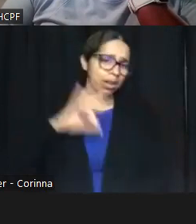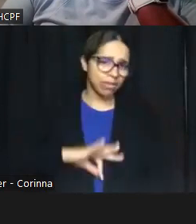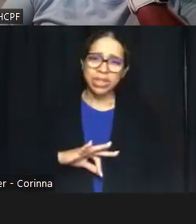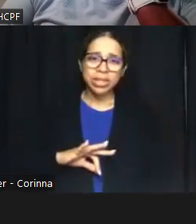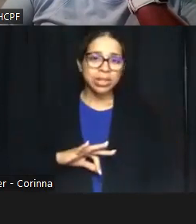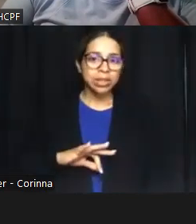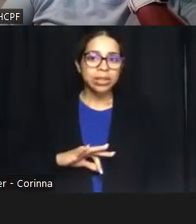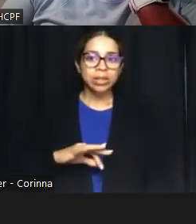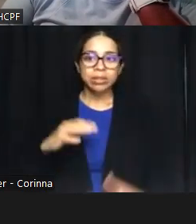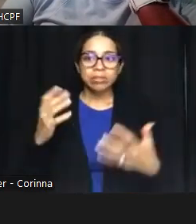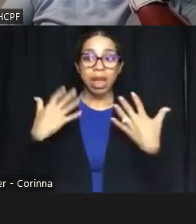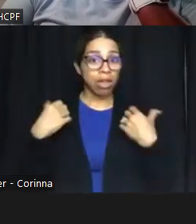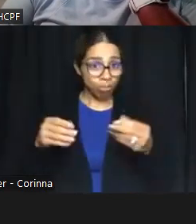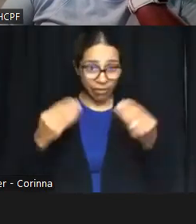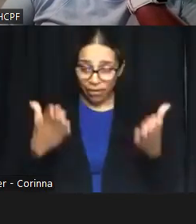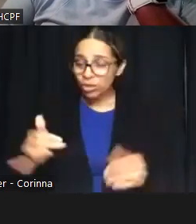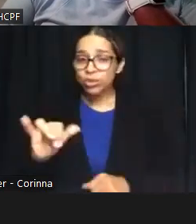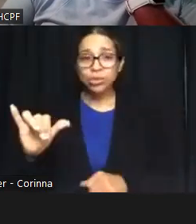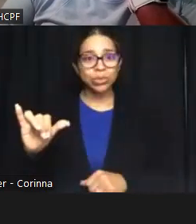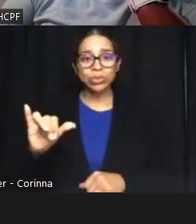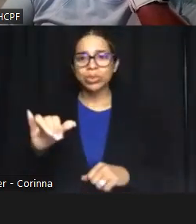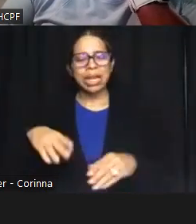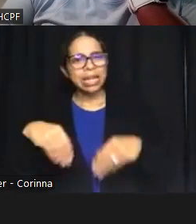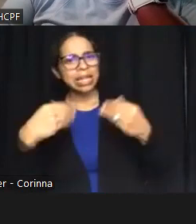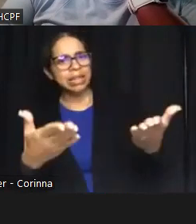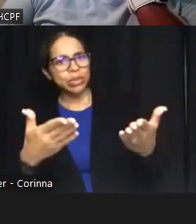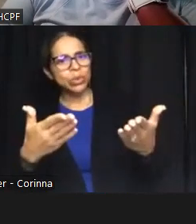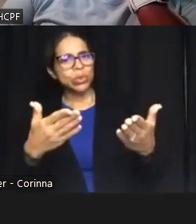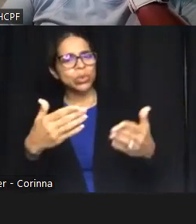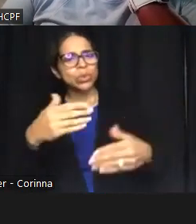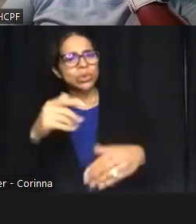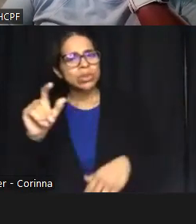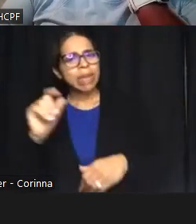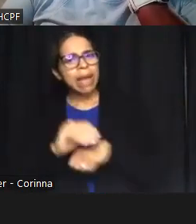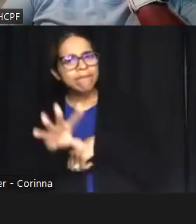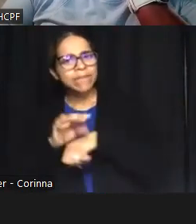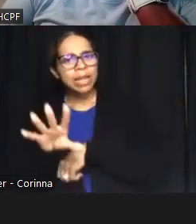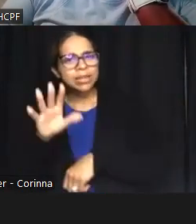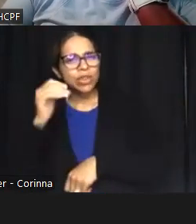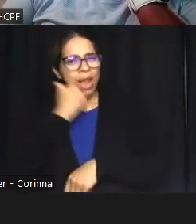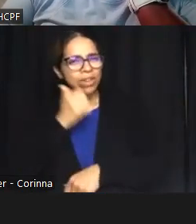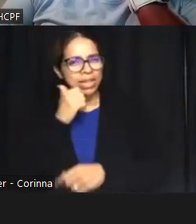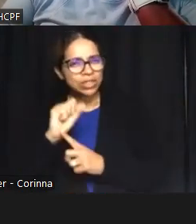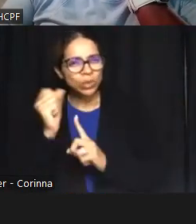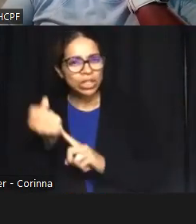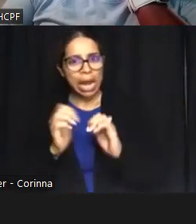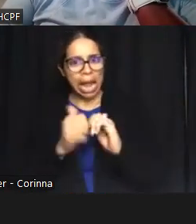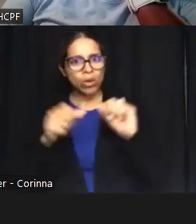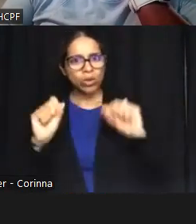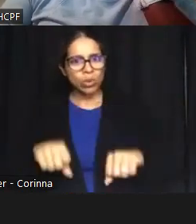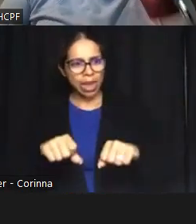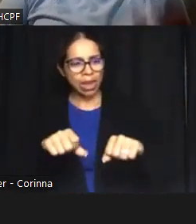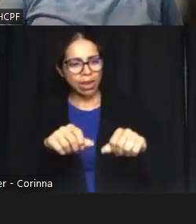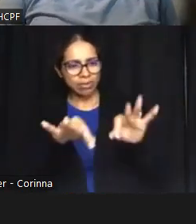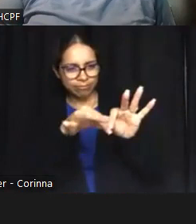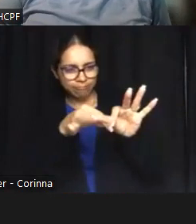health providers, because it gives you practical tips of how to write things in ways that members understand, which is all about